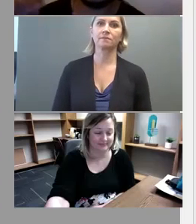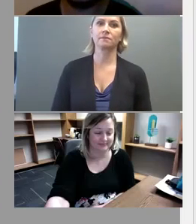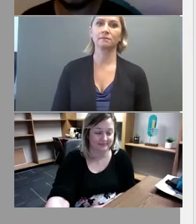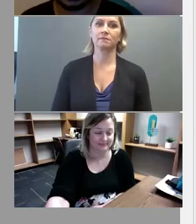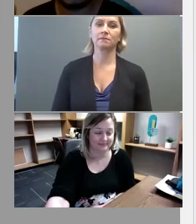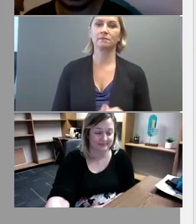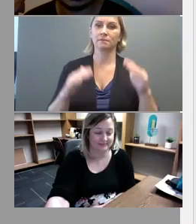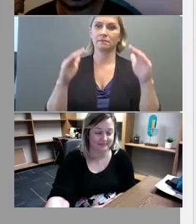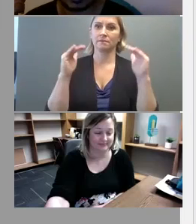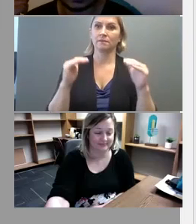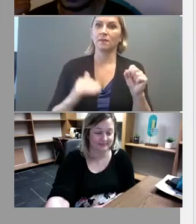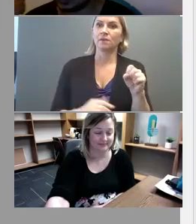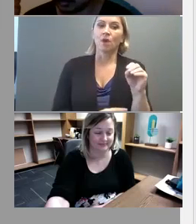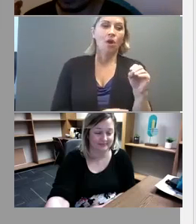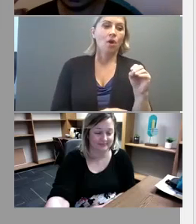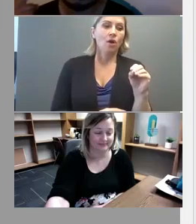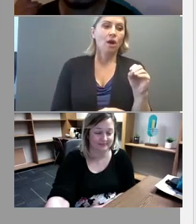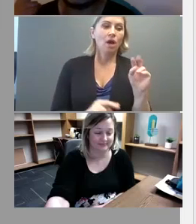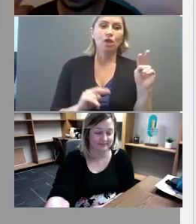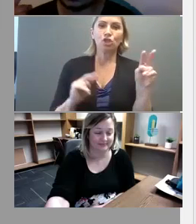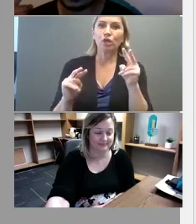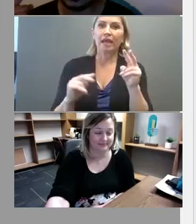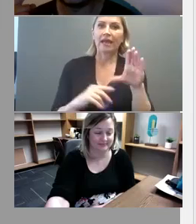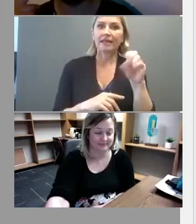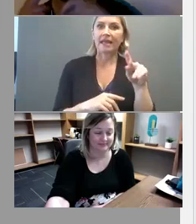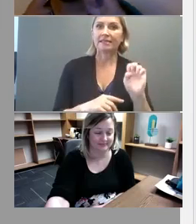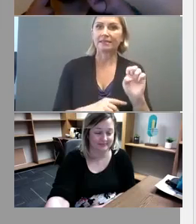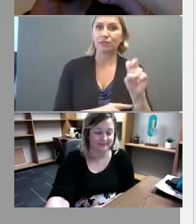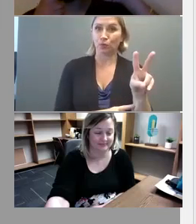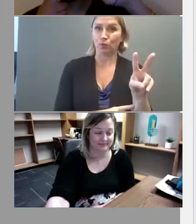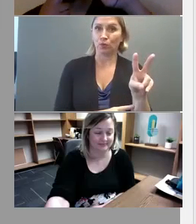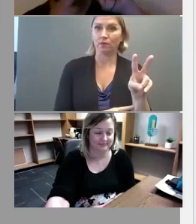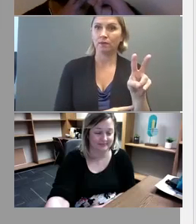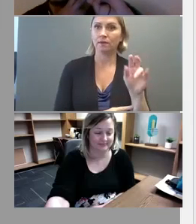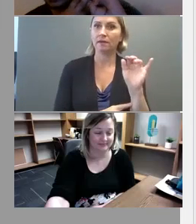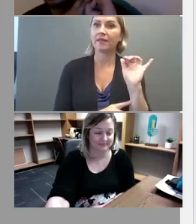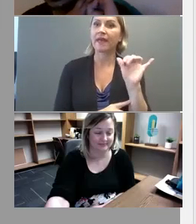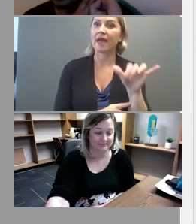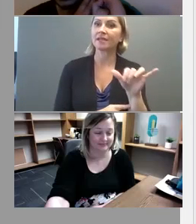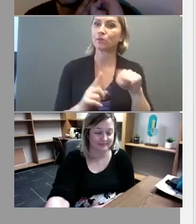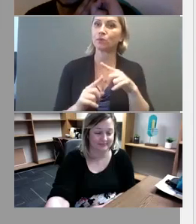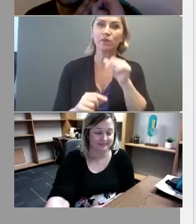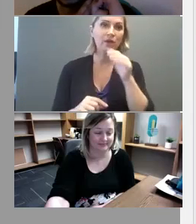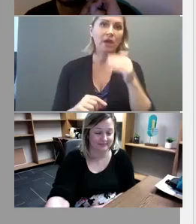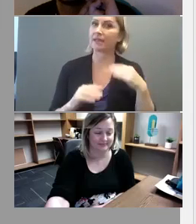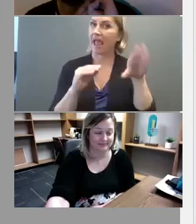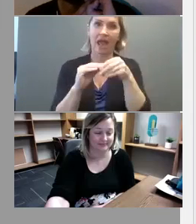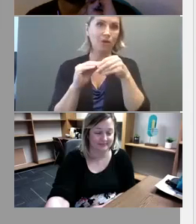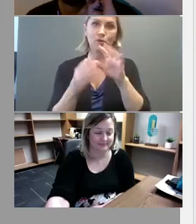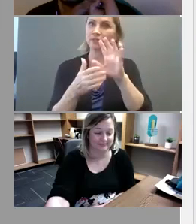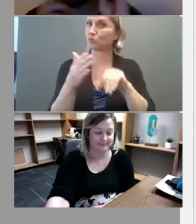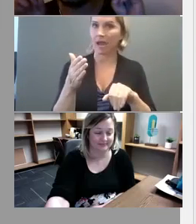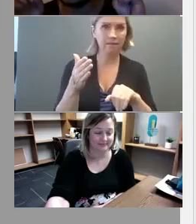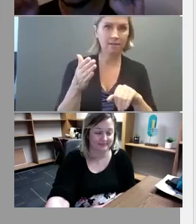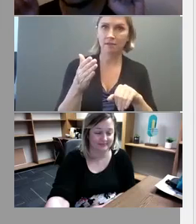Okay. Now let's look at case 2. Remember, case 2 is where we do not add or subtract any epsilon. We are